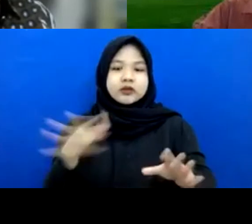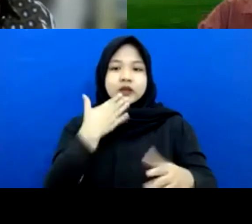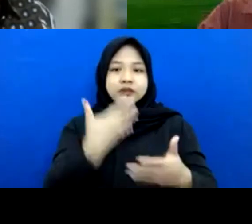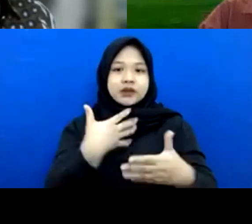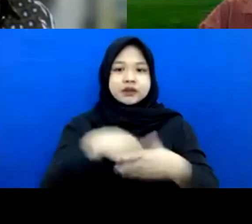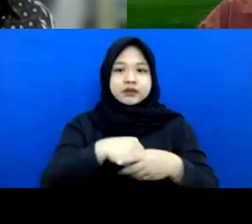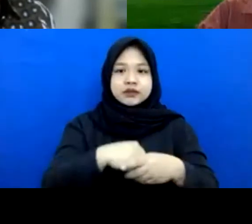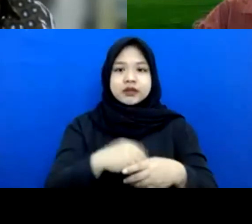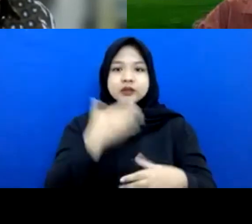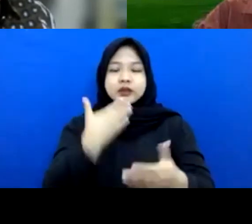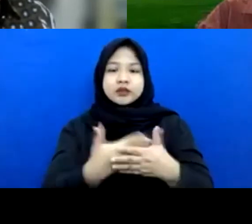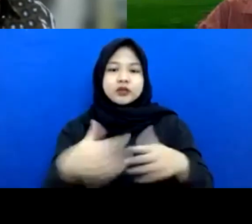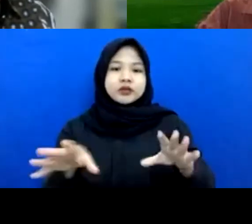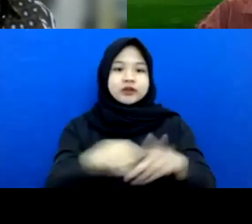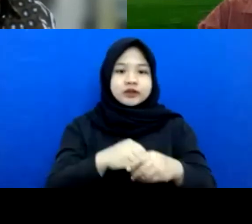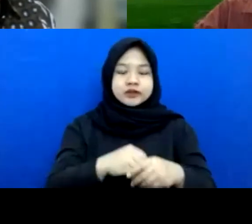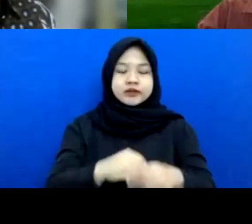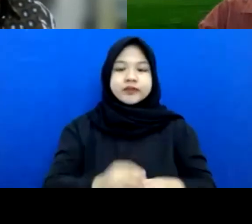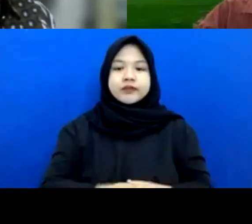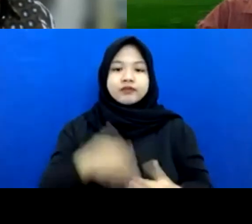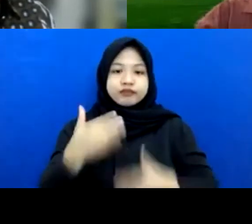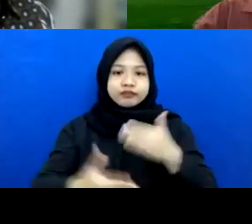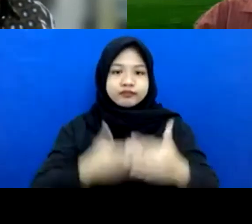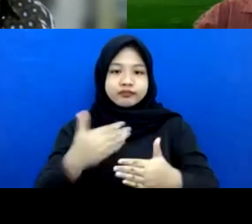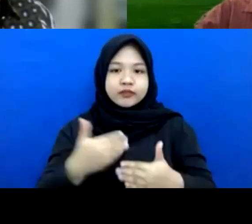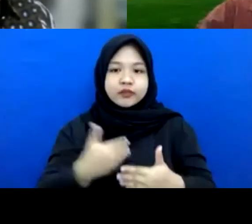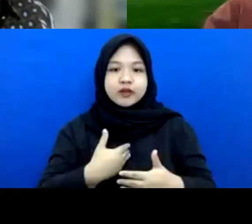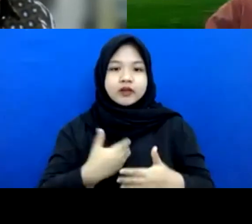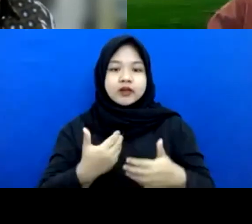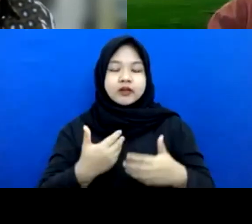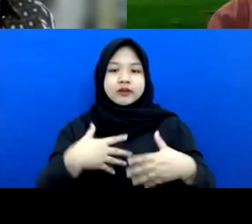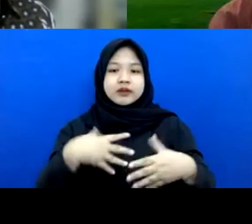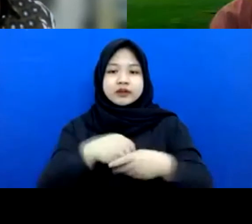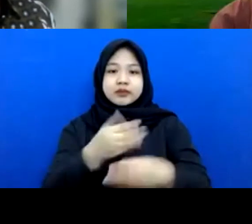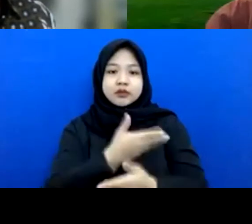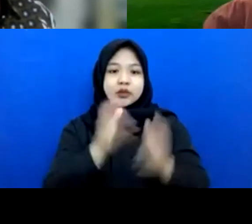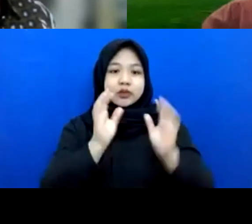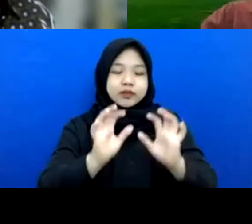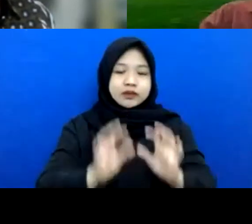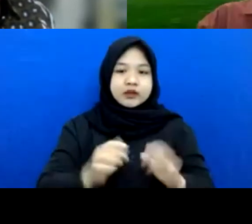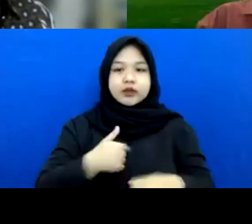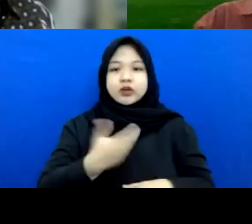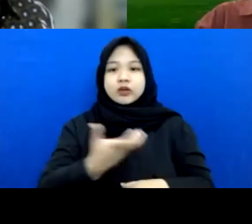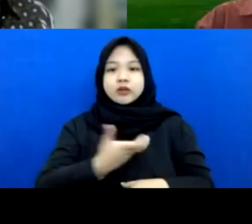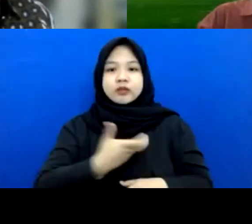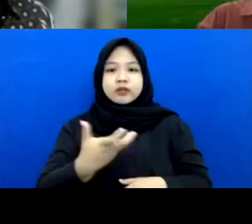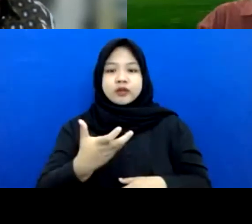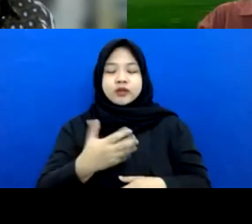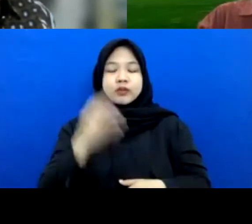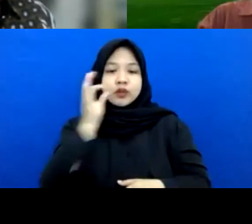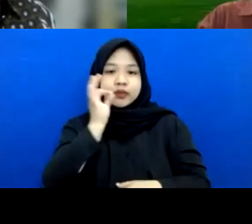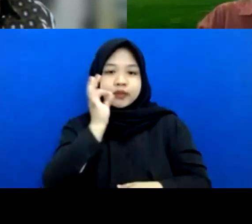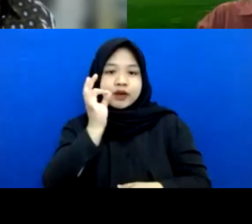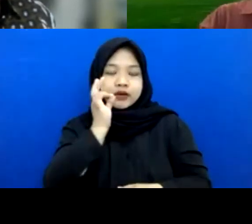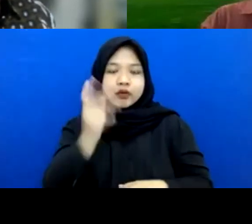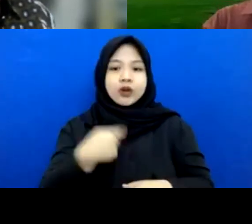you for joining us in this journey. It has been a wonderful time being alongside the participants. We would also like to give our deepest apologies for our mistakes